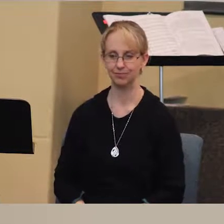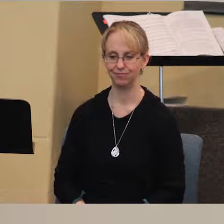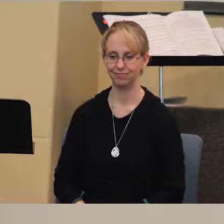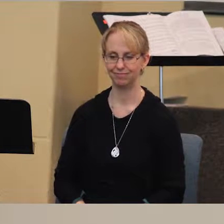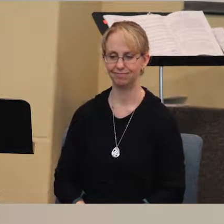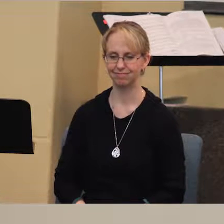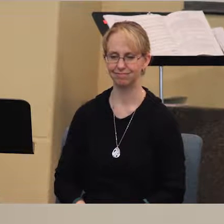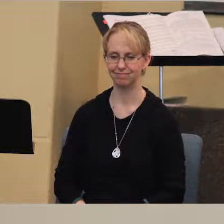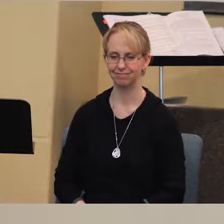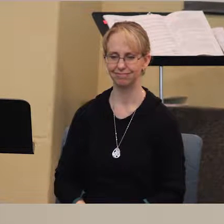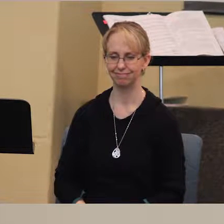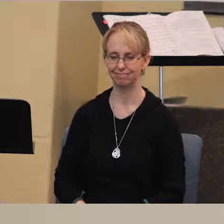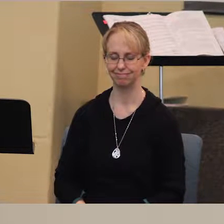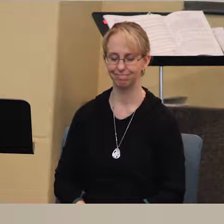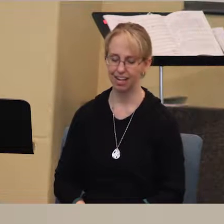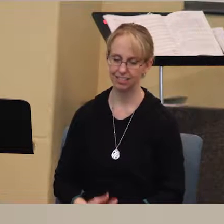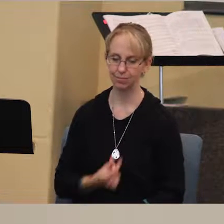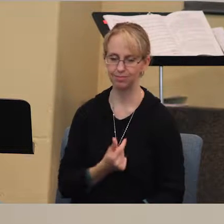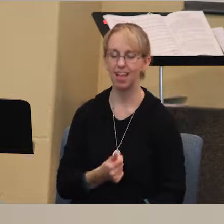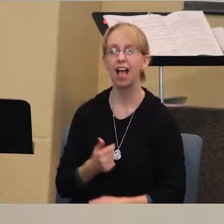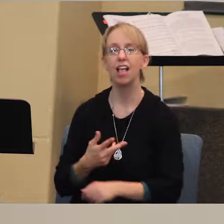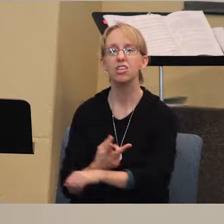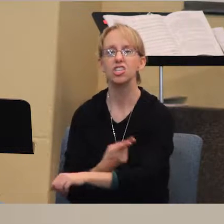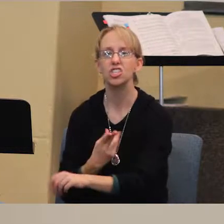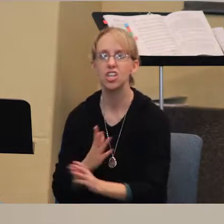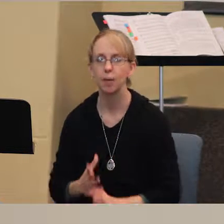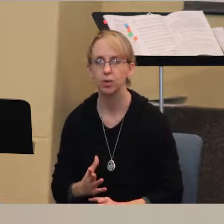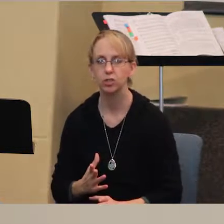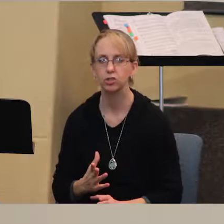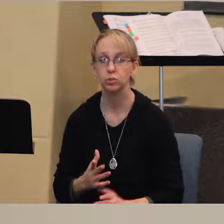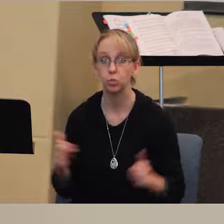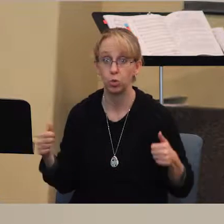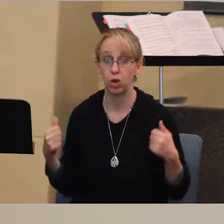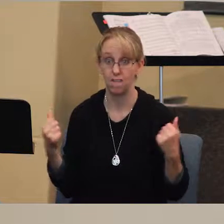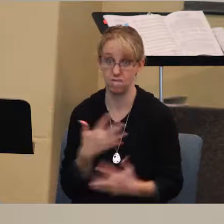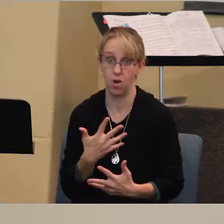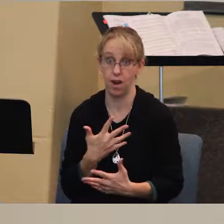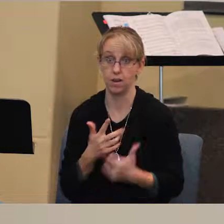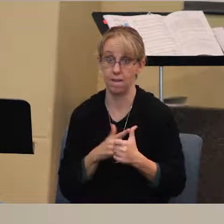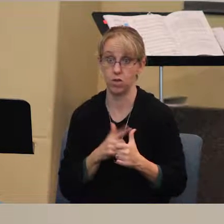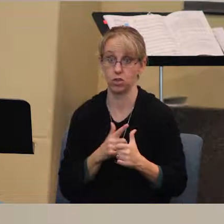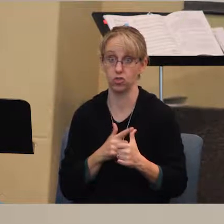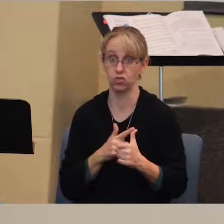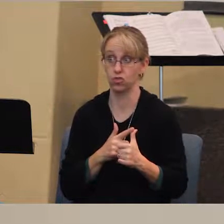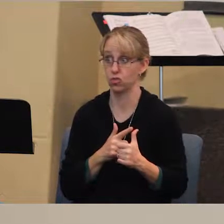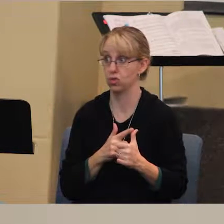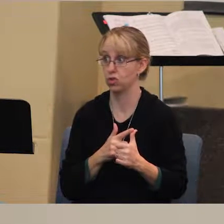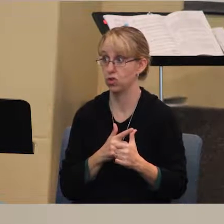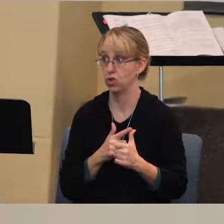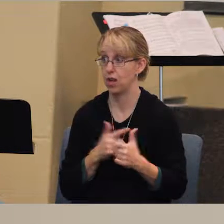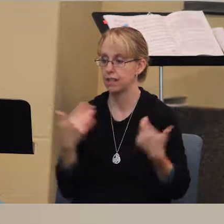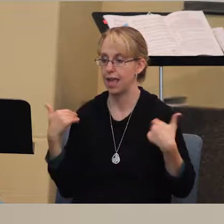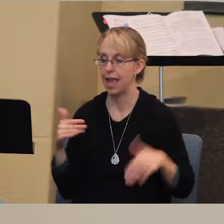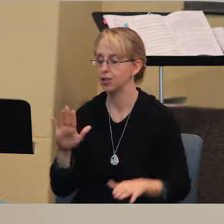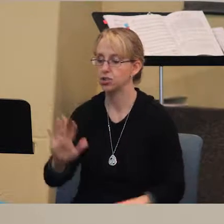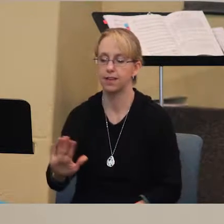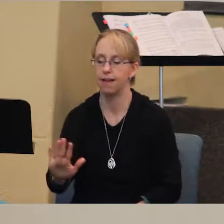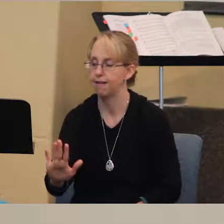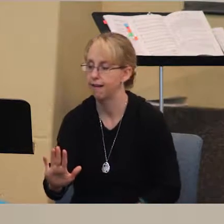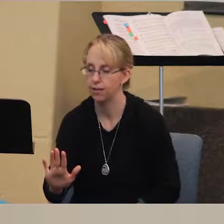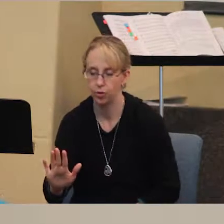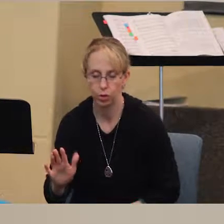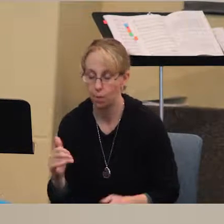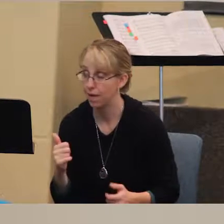I'm sorry for that. The shepherds were afraid initially. And the angel had to tell him, he said, "Don't be